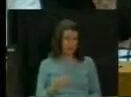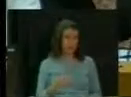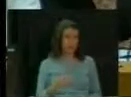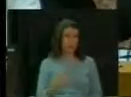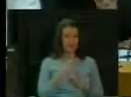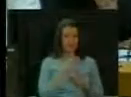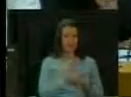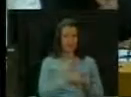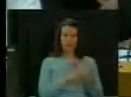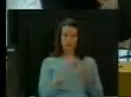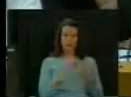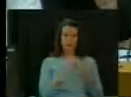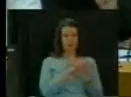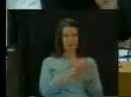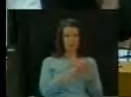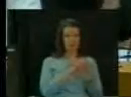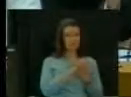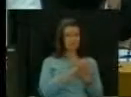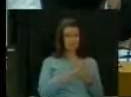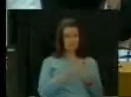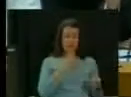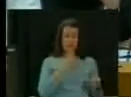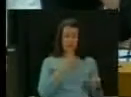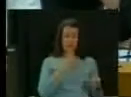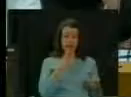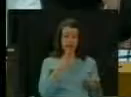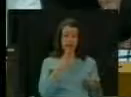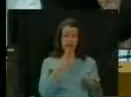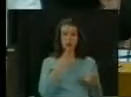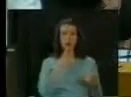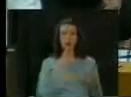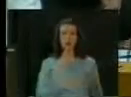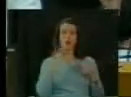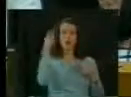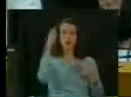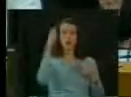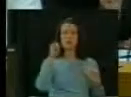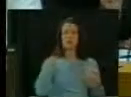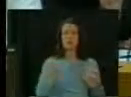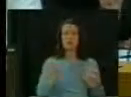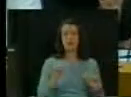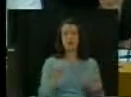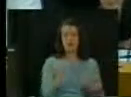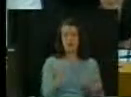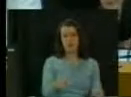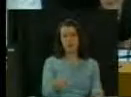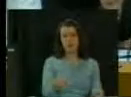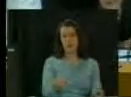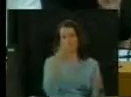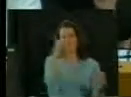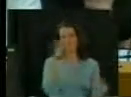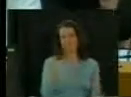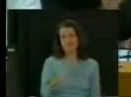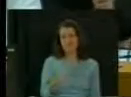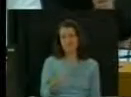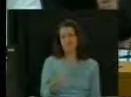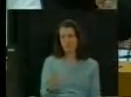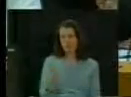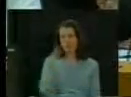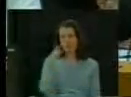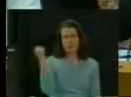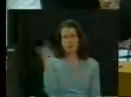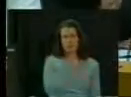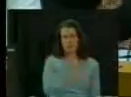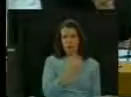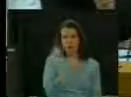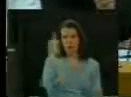our policy reads now, it says, what would a reasonable person conclude? Well, I think we're all reasonable